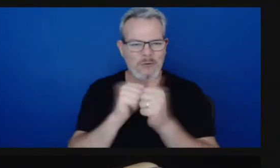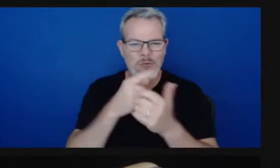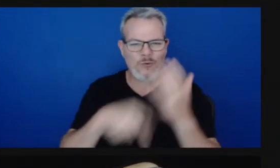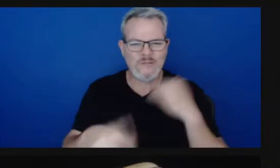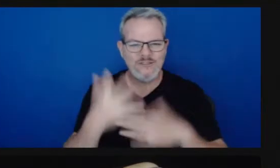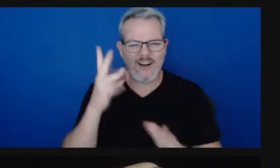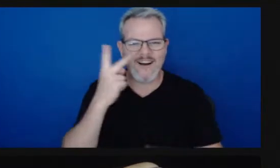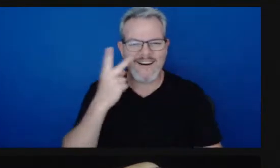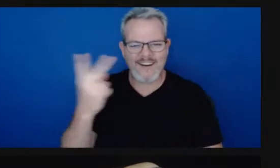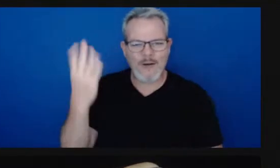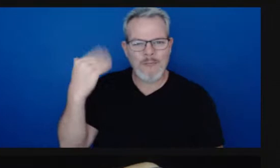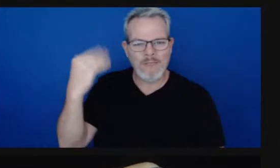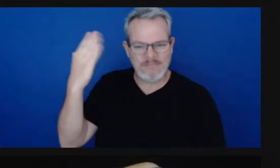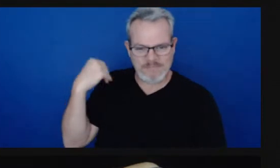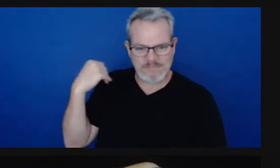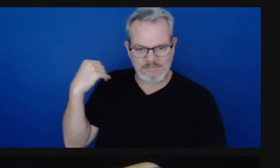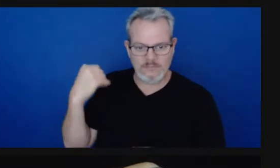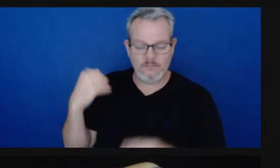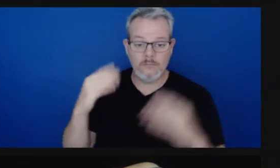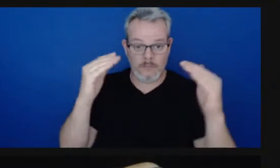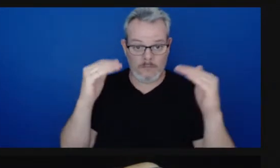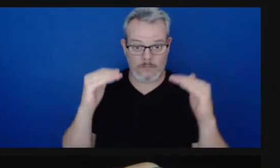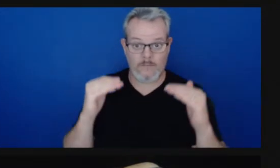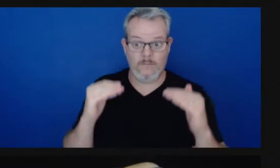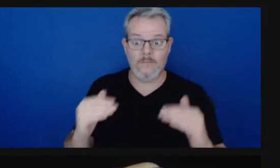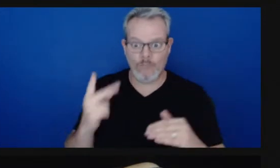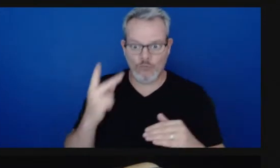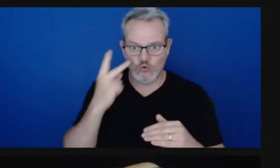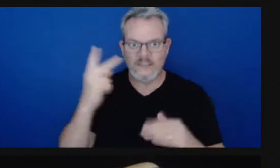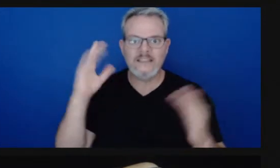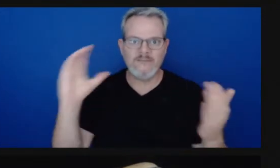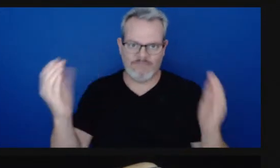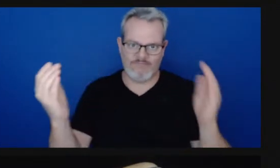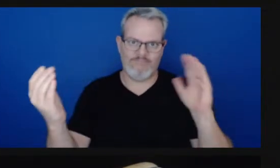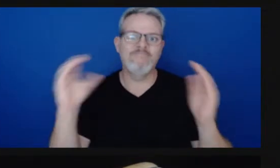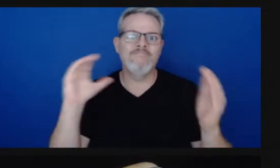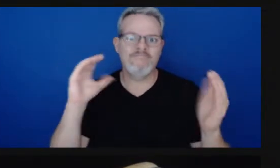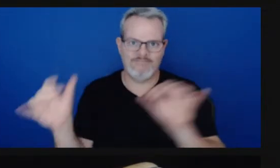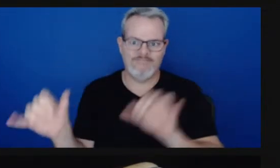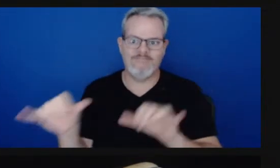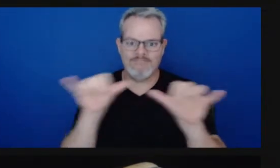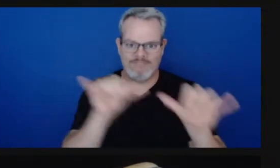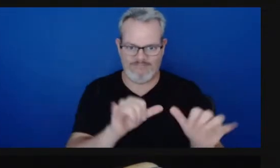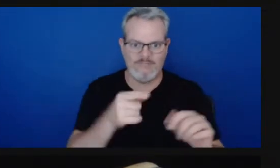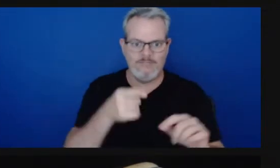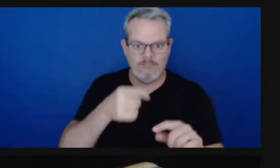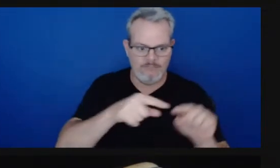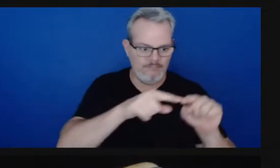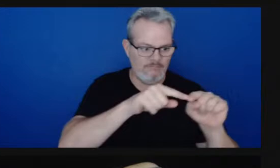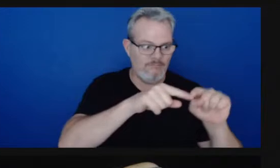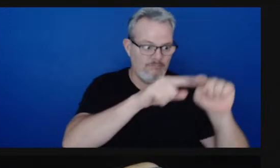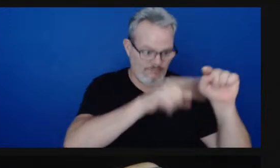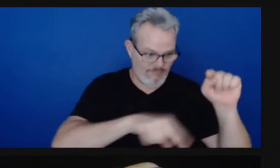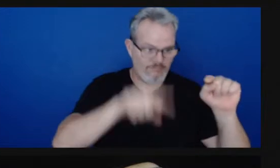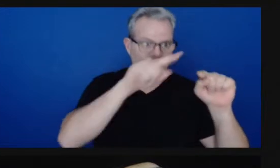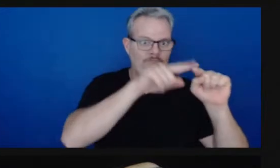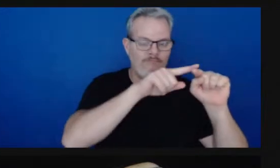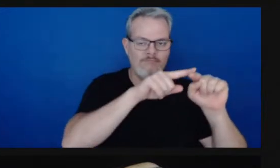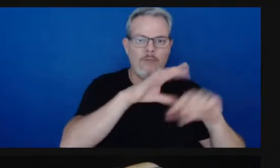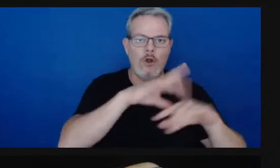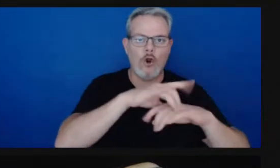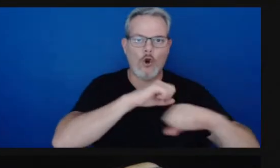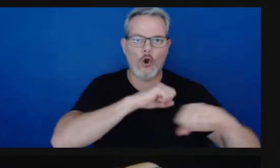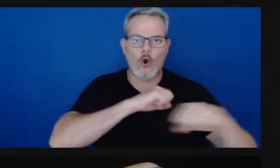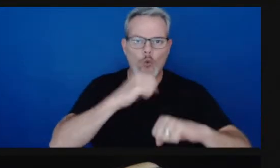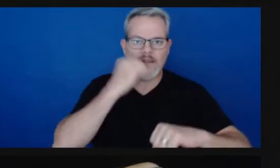there. What you can see is correspondingly the earthquake counts here, earthquakes per day. The maximum number here is